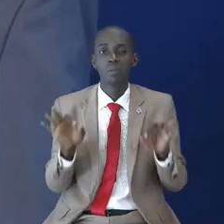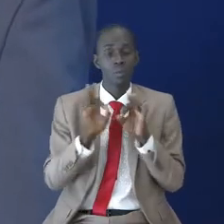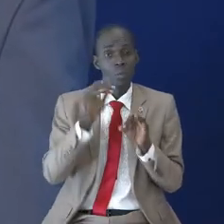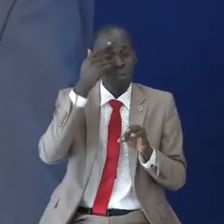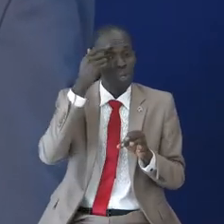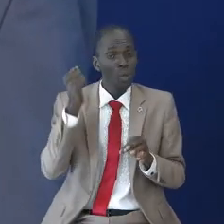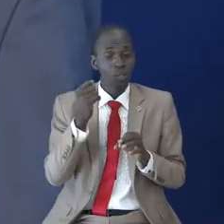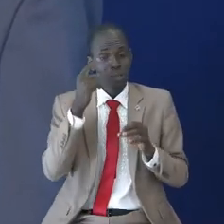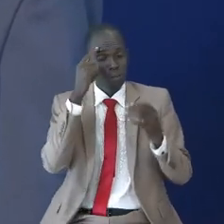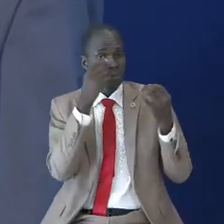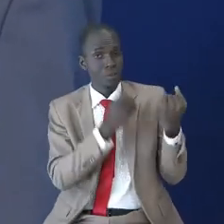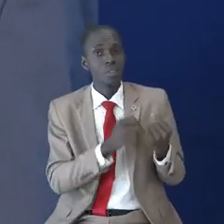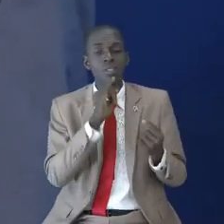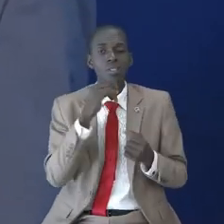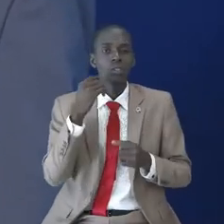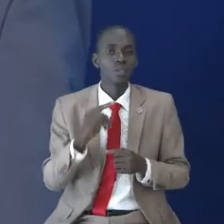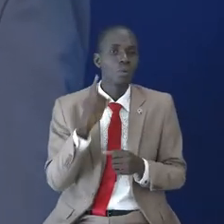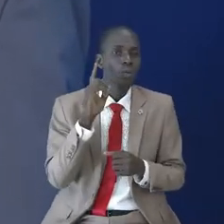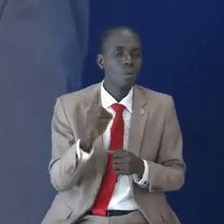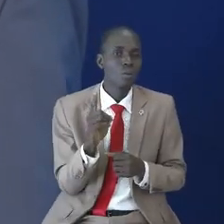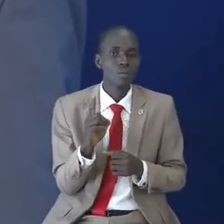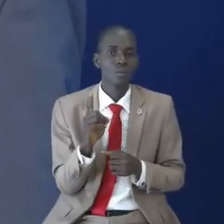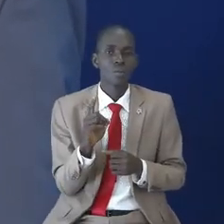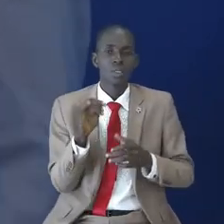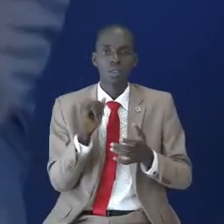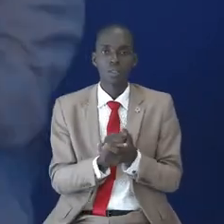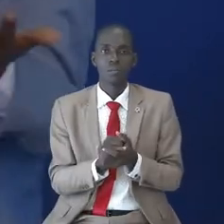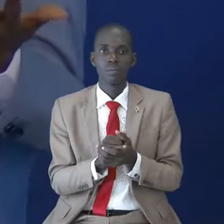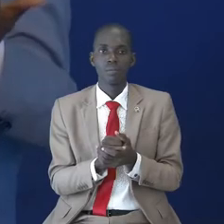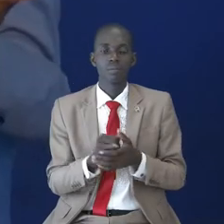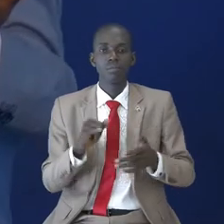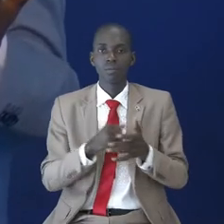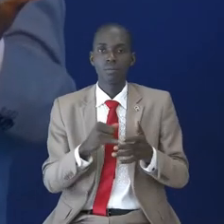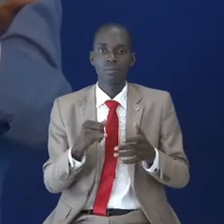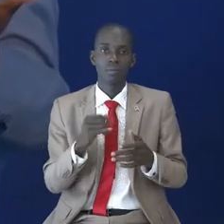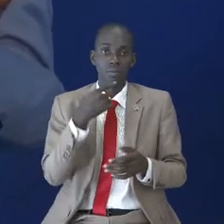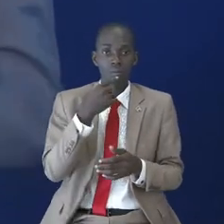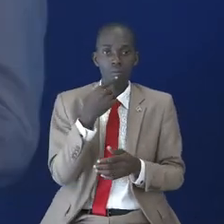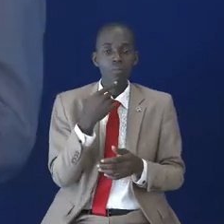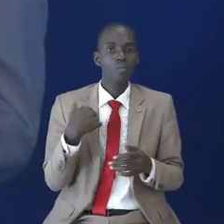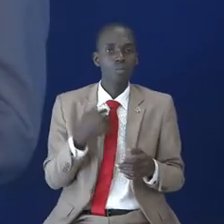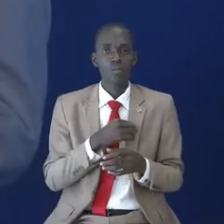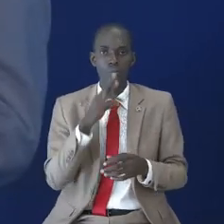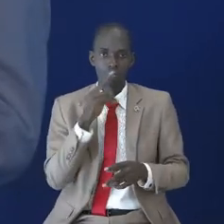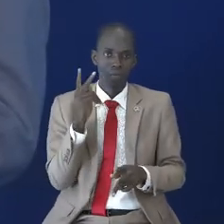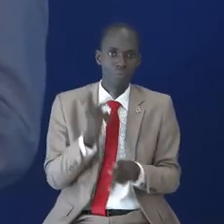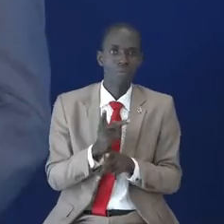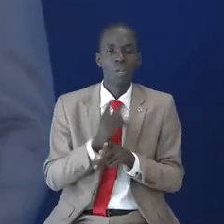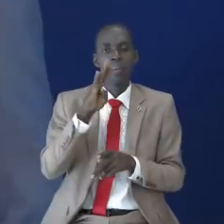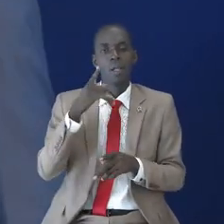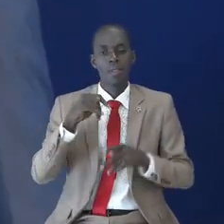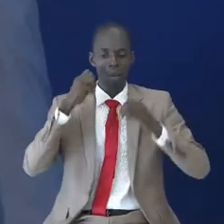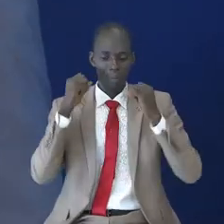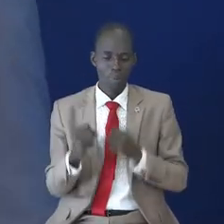faith, the word builds faith in your life. And it says, we're kept by the power of